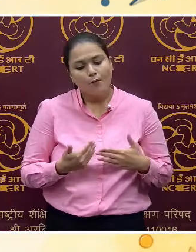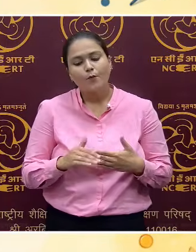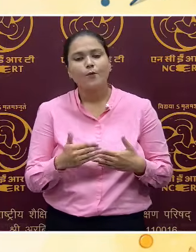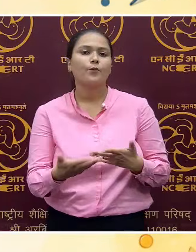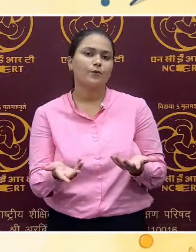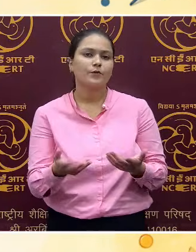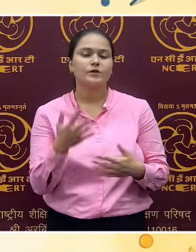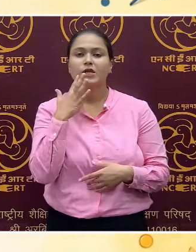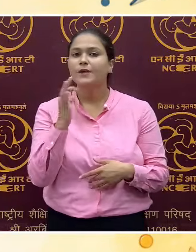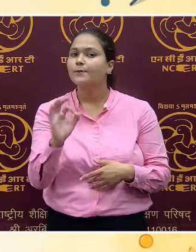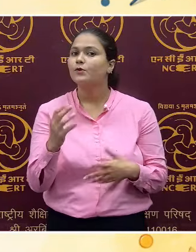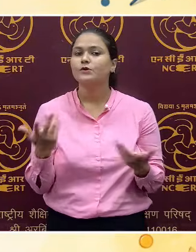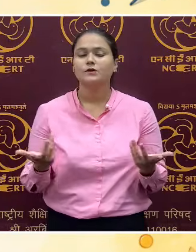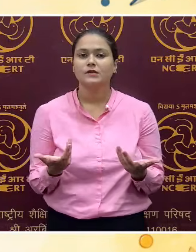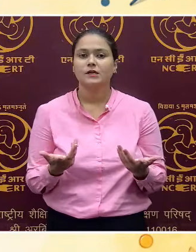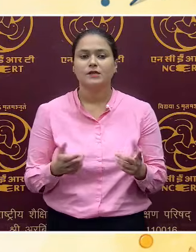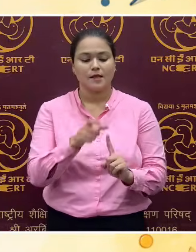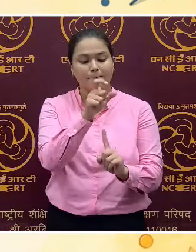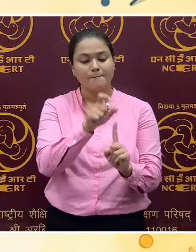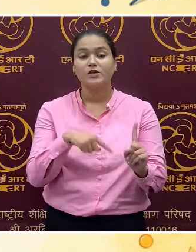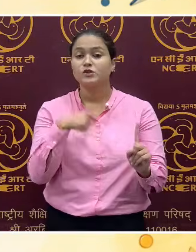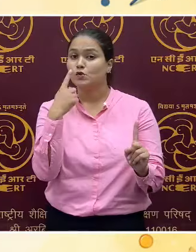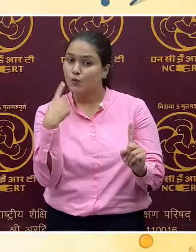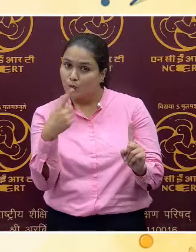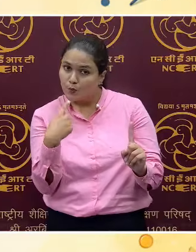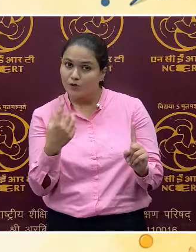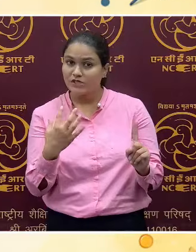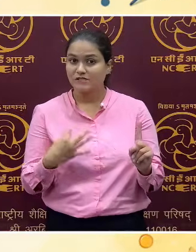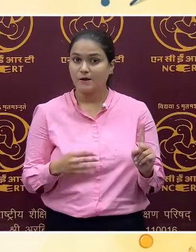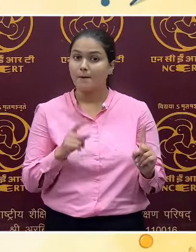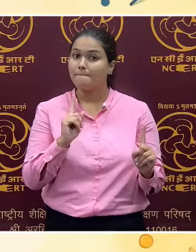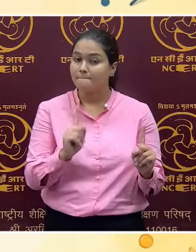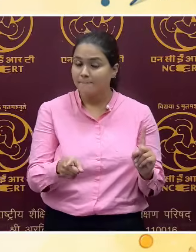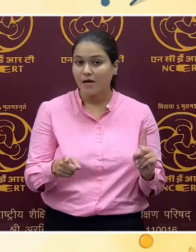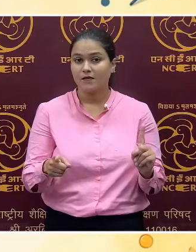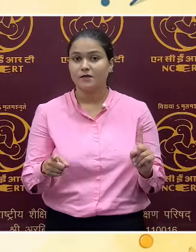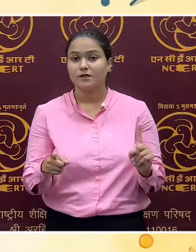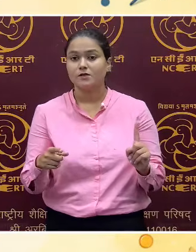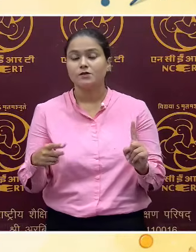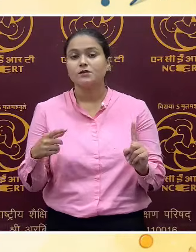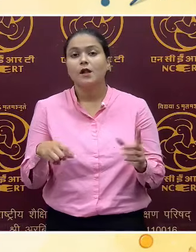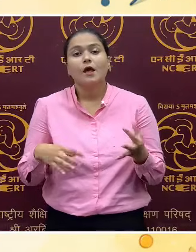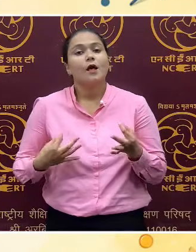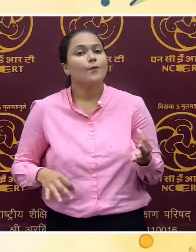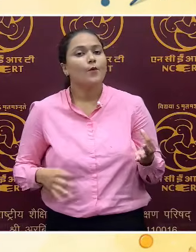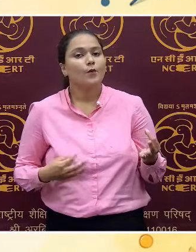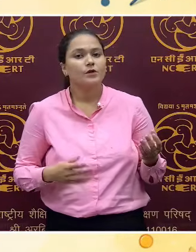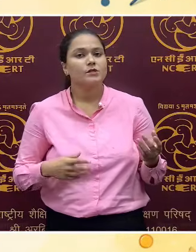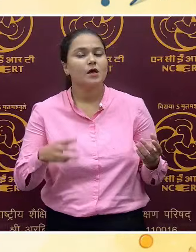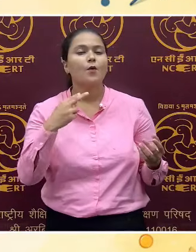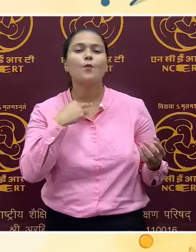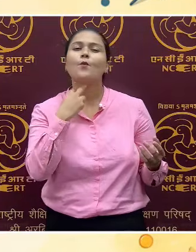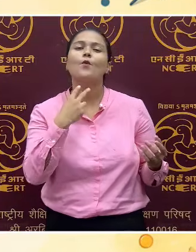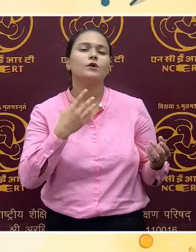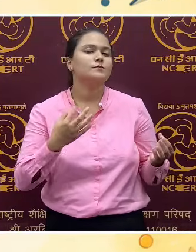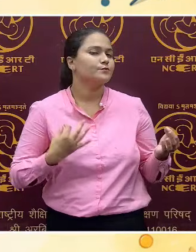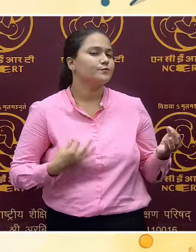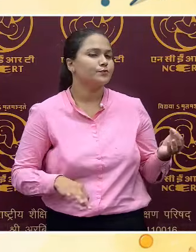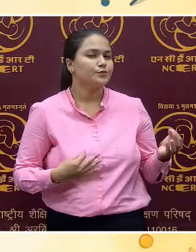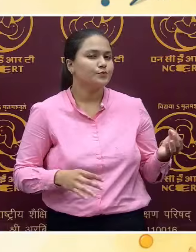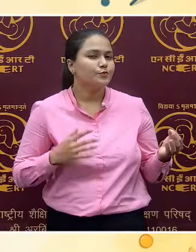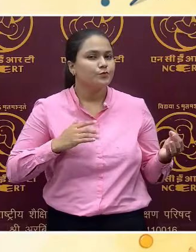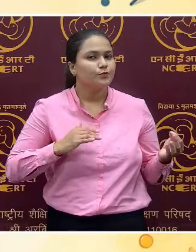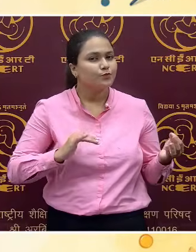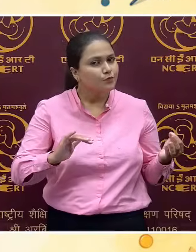more important thing is not the person who is playing the guitar, but the instrument which is being played, the sound which is being produced. So, we will say the guitar